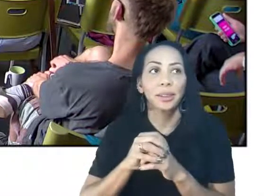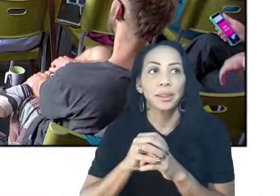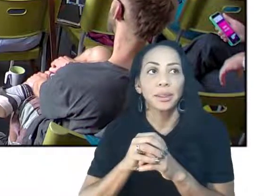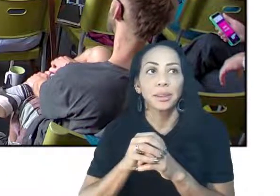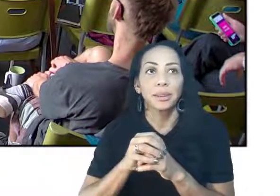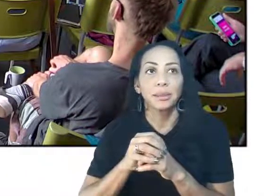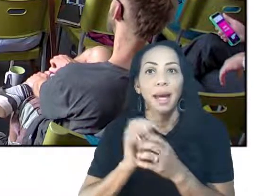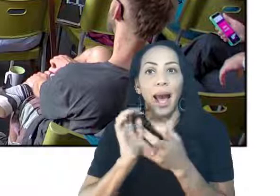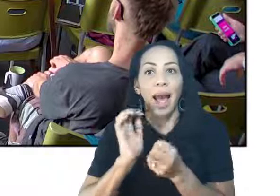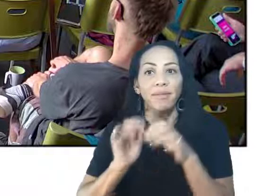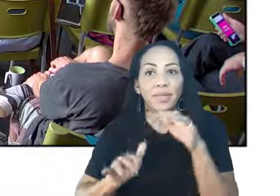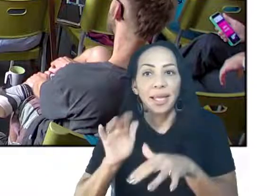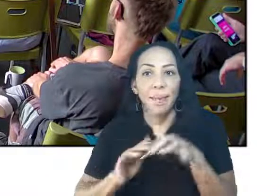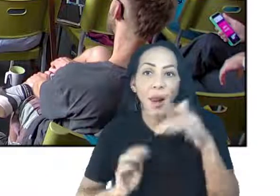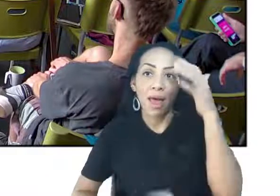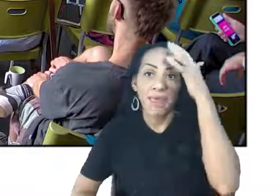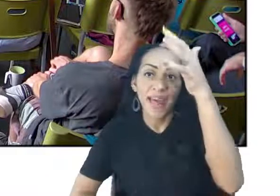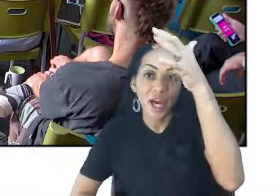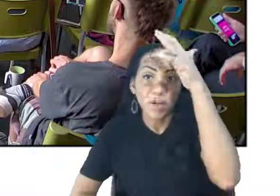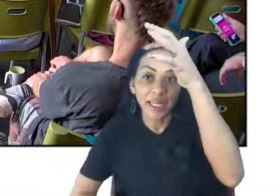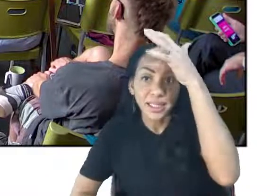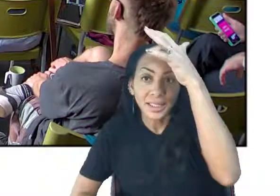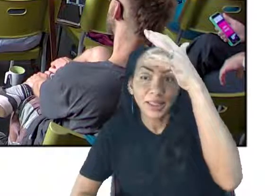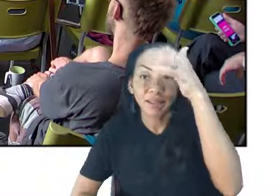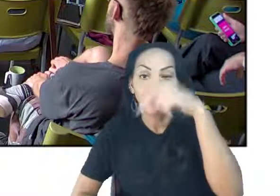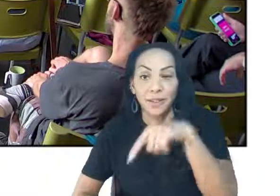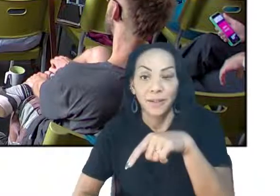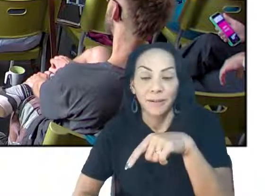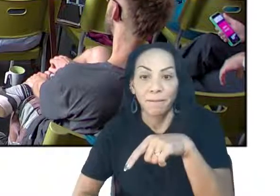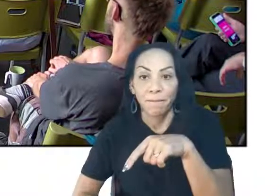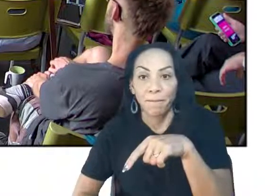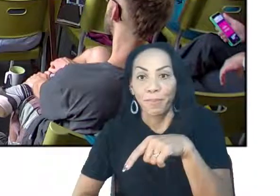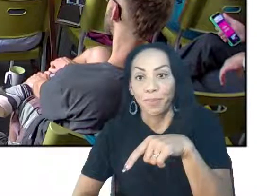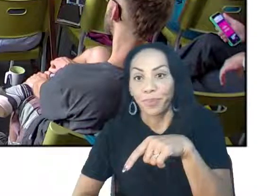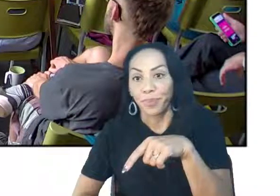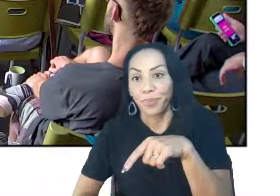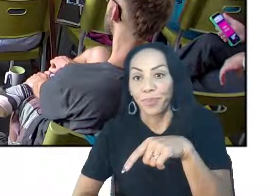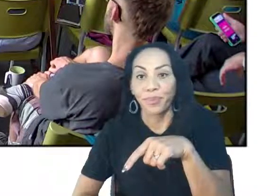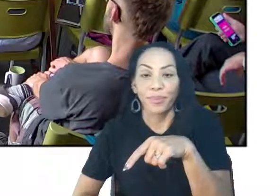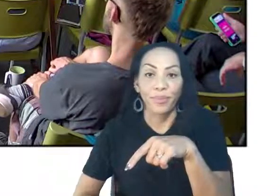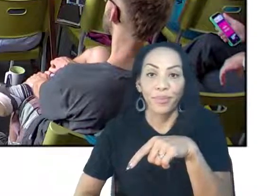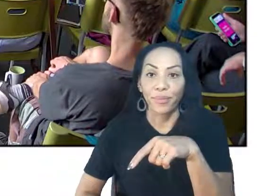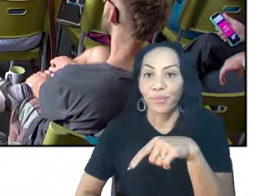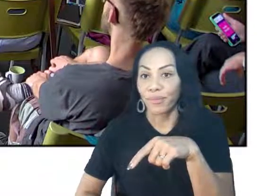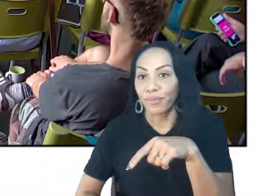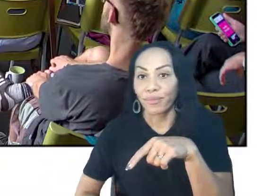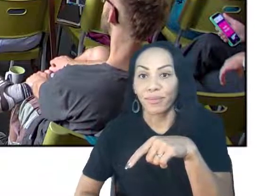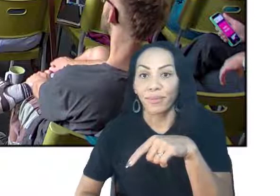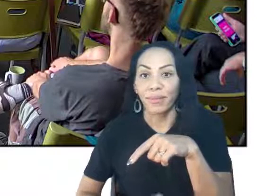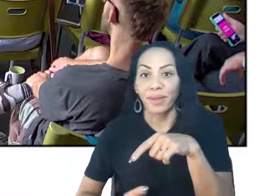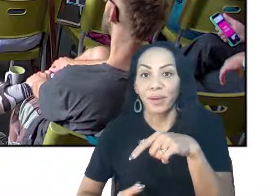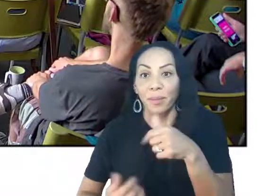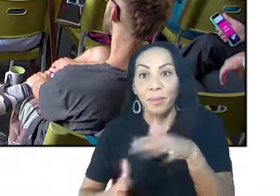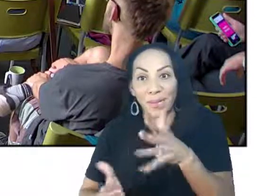how we navigate structures and respond to systems and things as